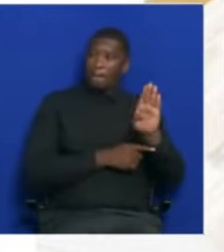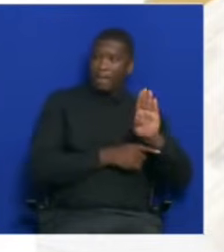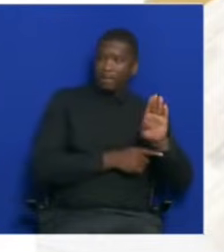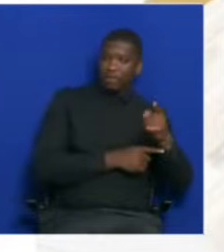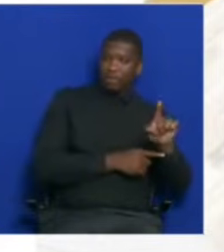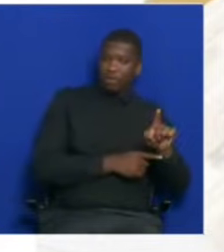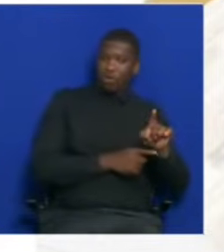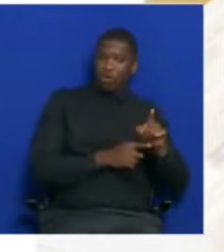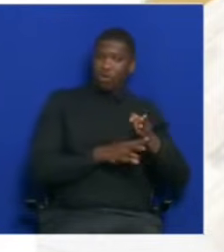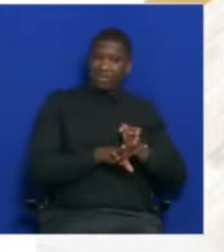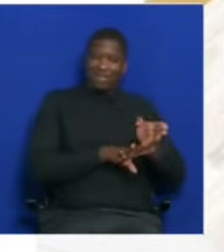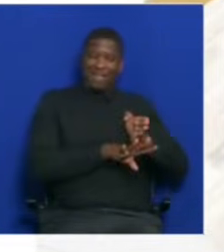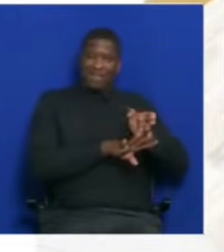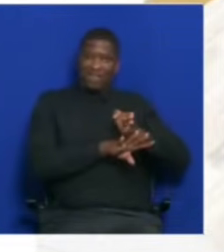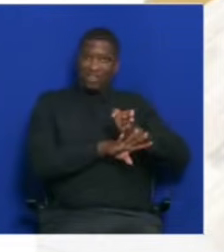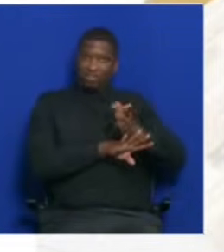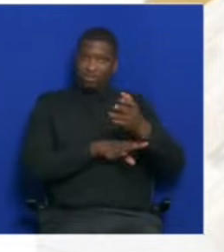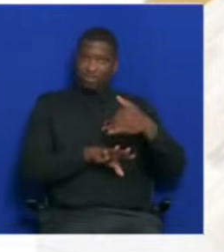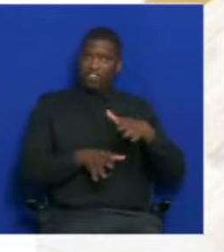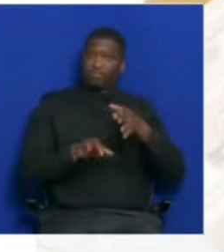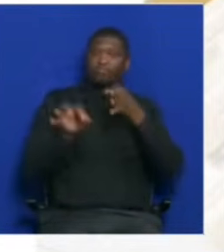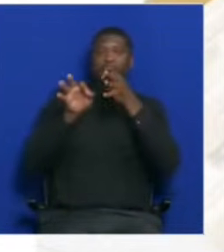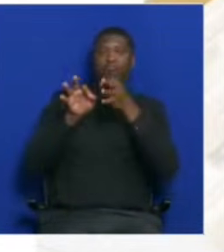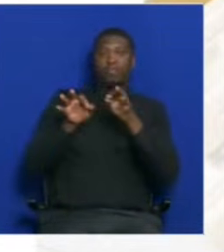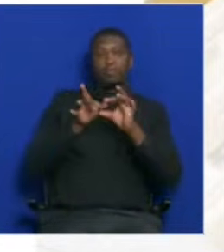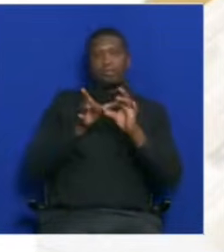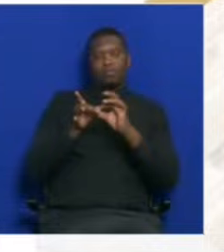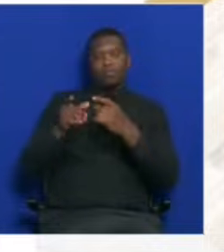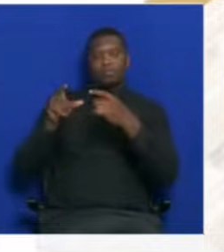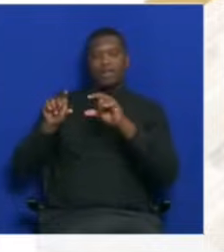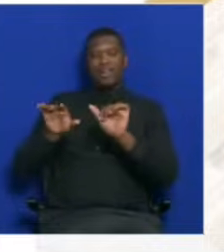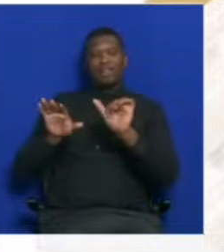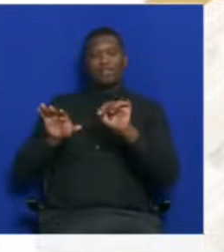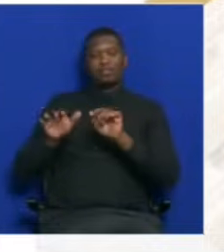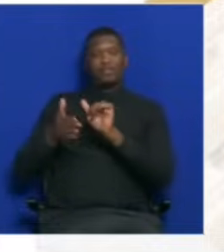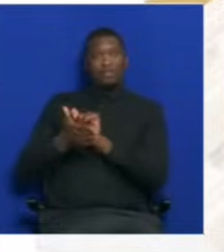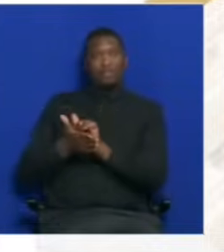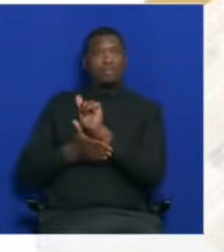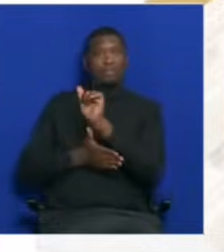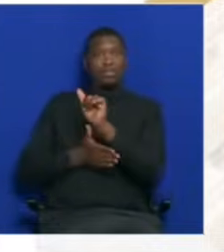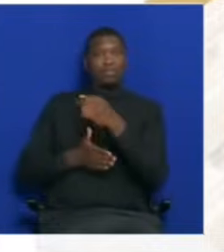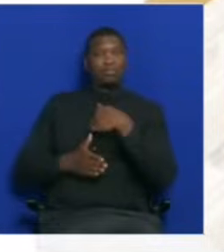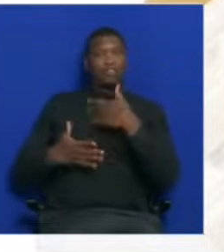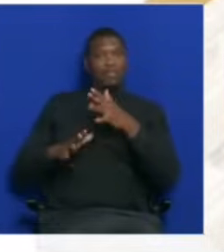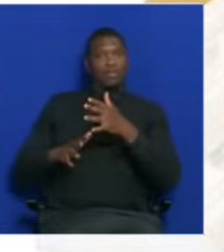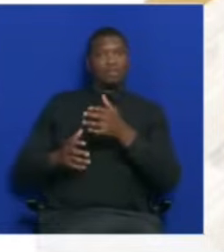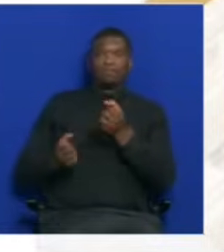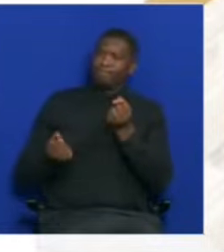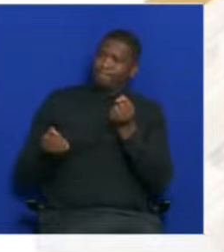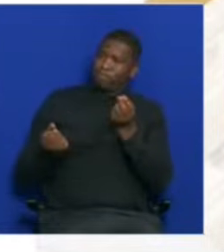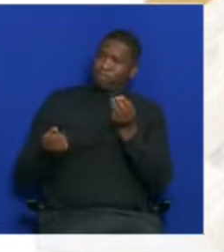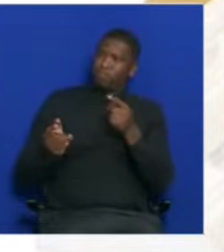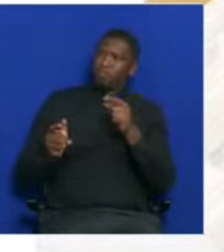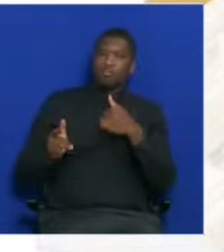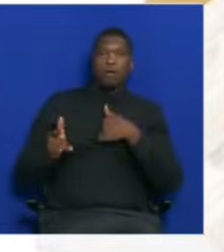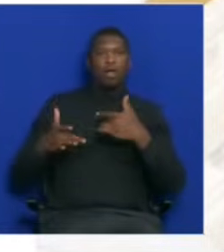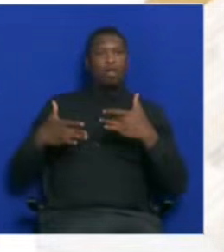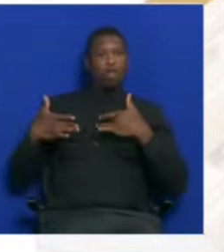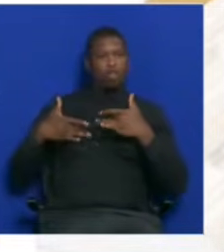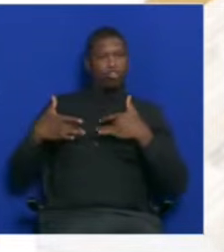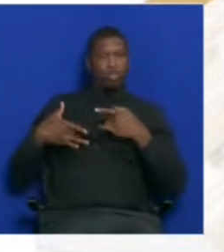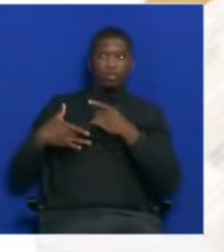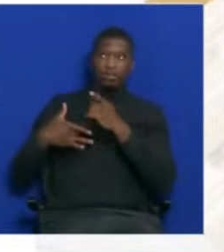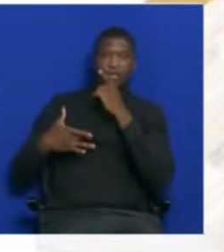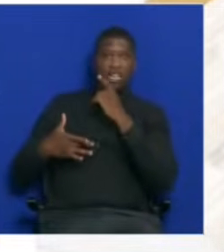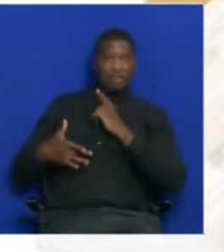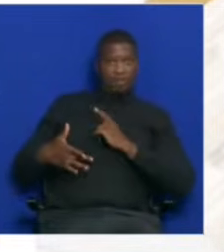as per paragraph 6.16. I expressed my concern after the ID informed me that she was not